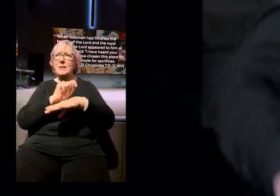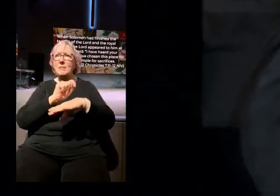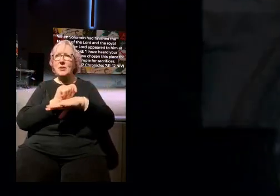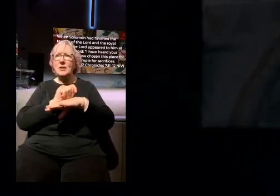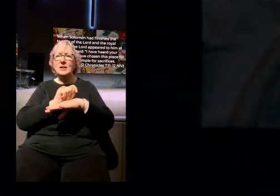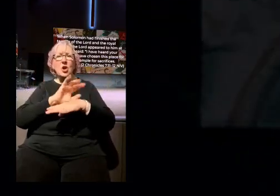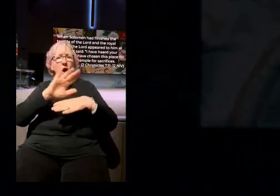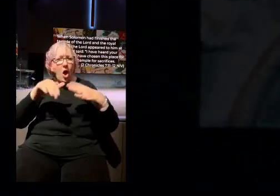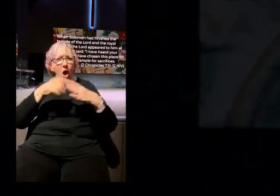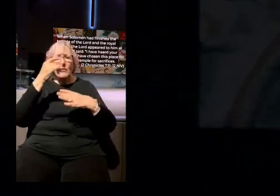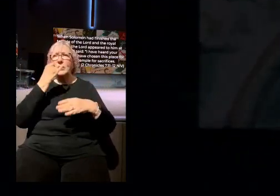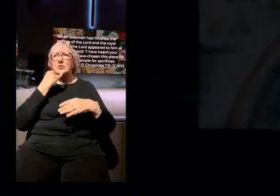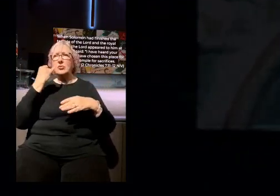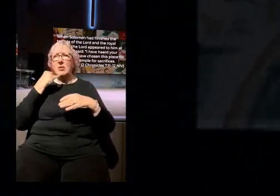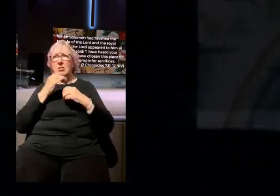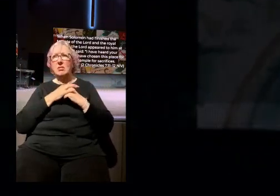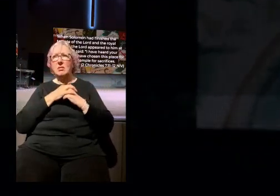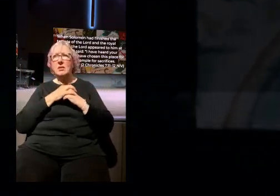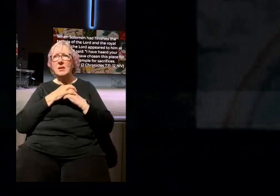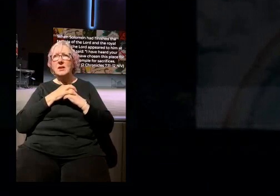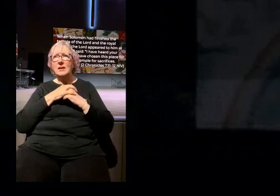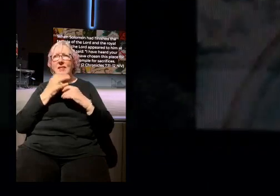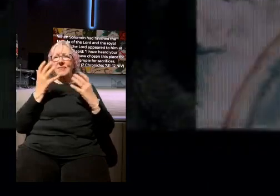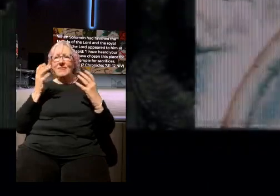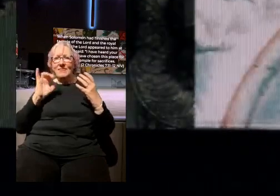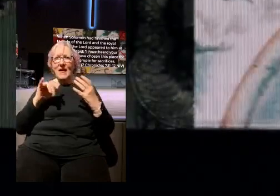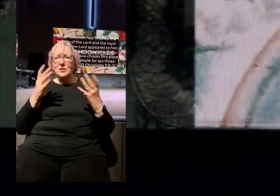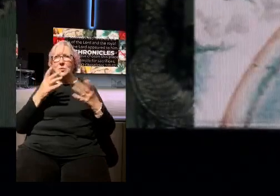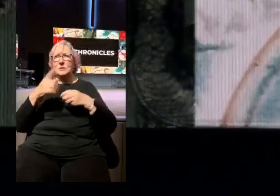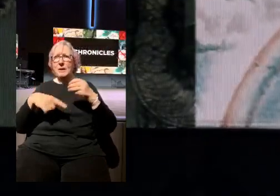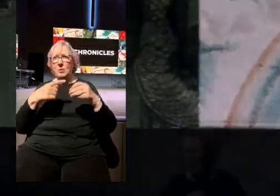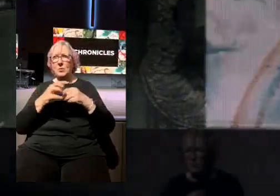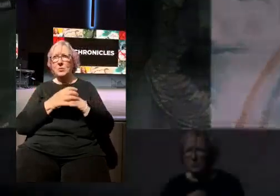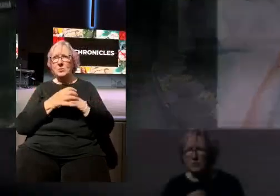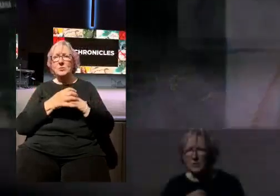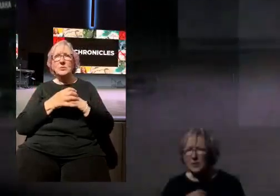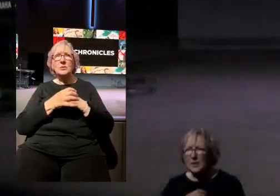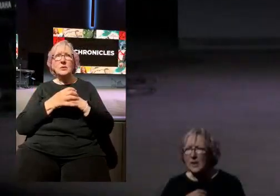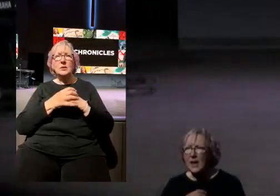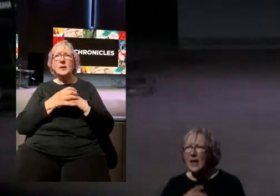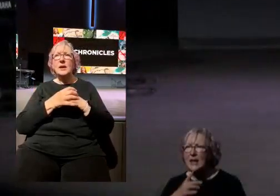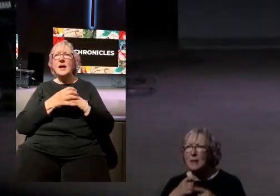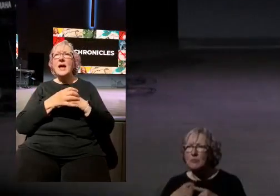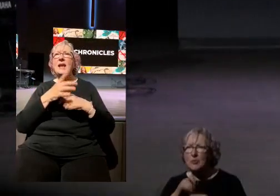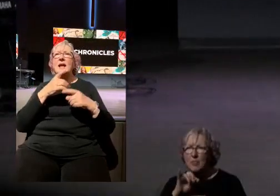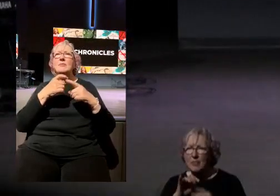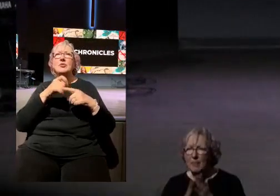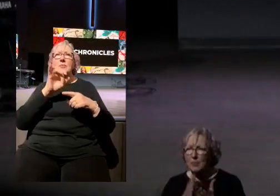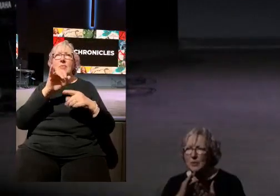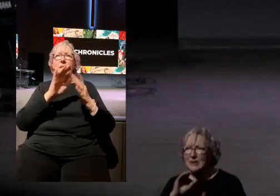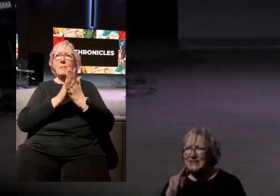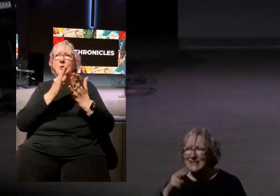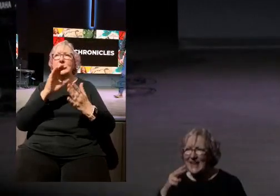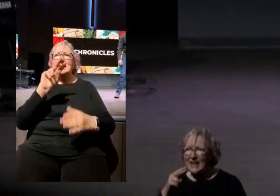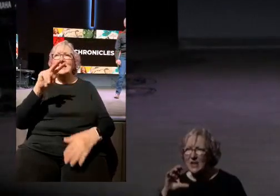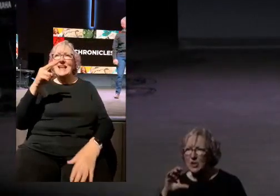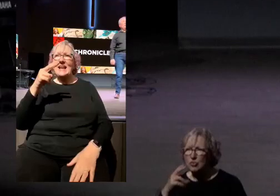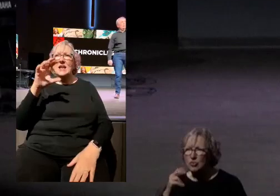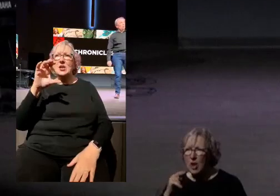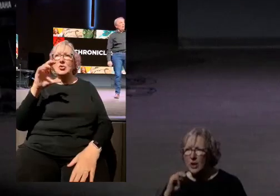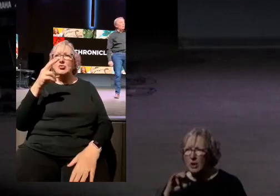Israel, is what it's about. And it comes out of 2 Chronicles, which